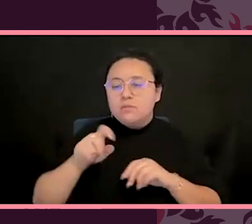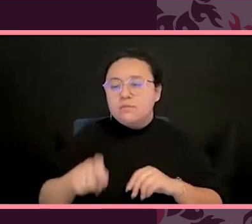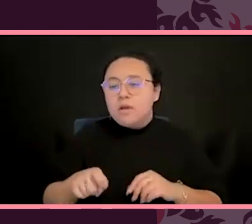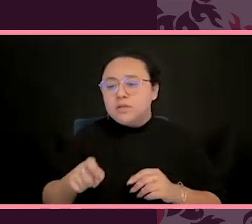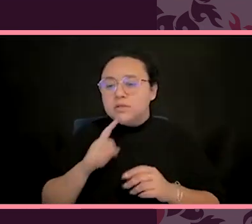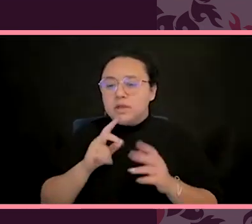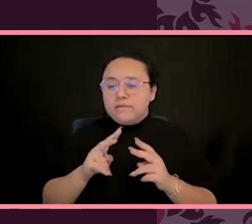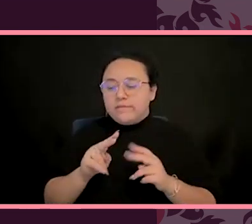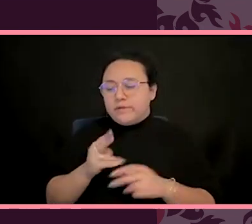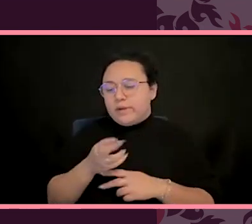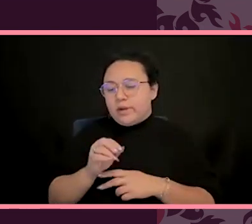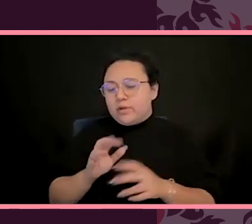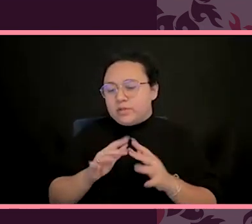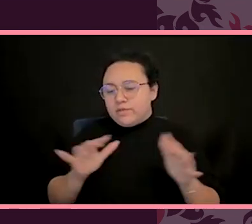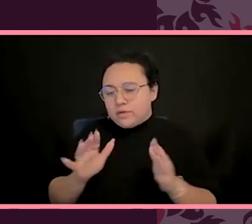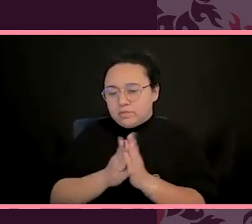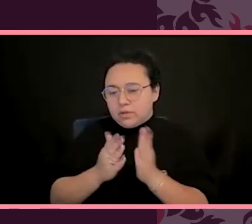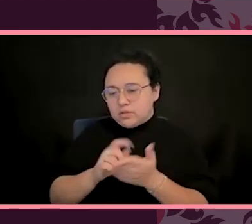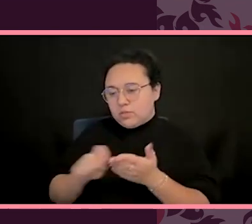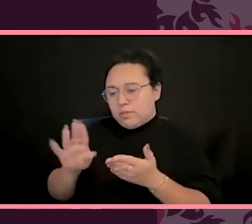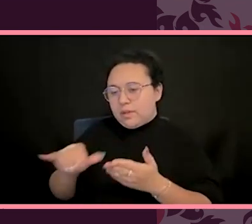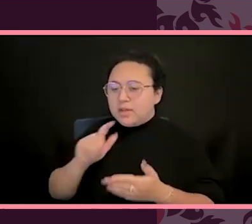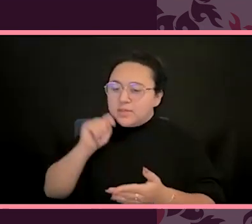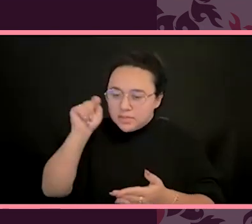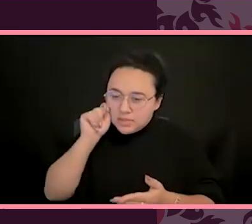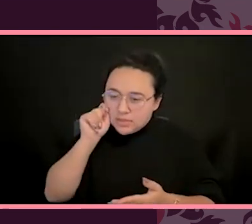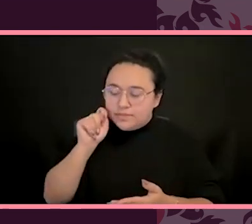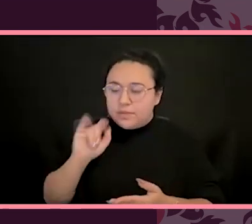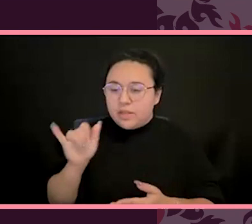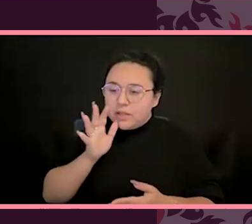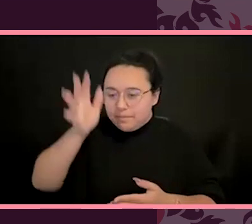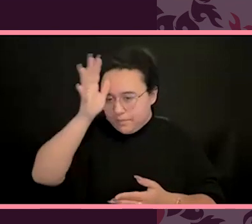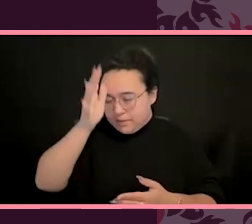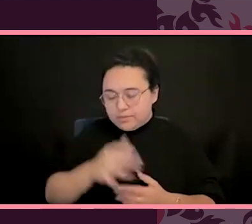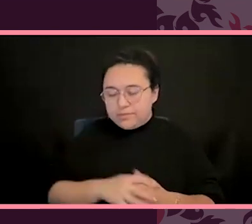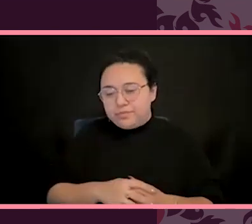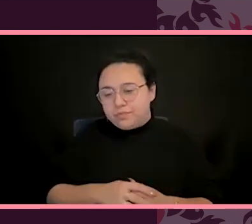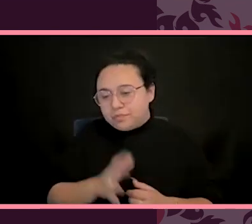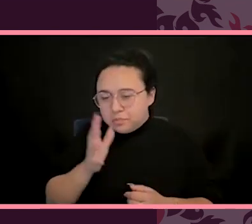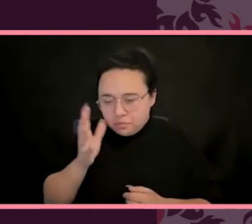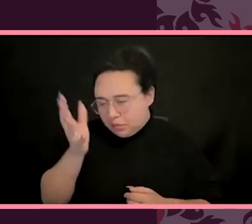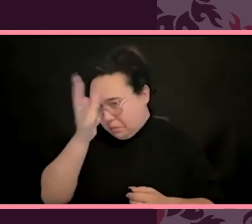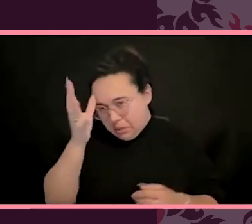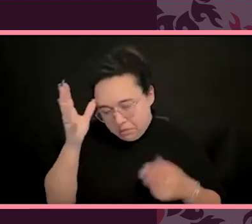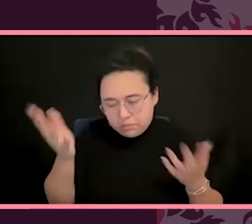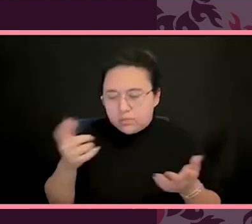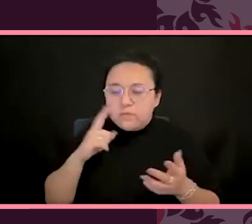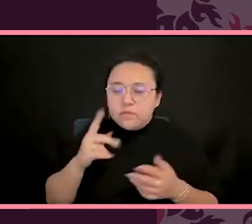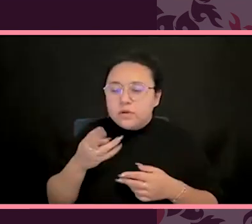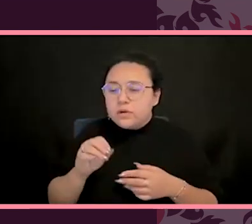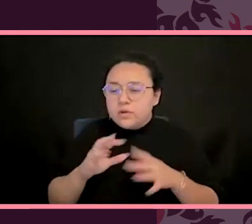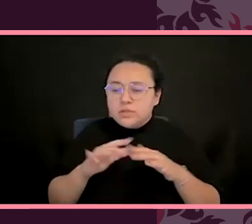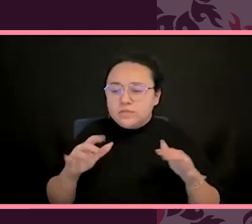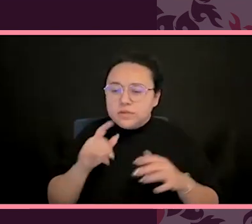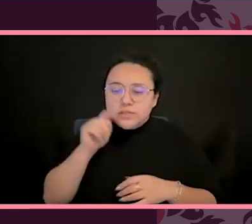have neurodiversity books written by teenagers and their parent for neurodivergent